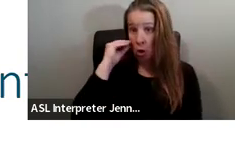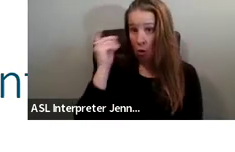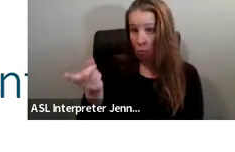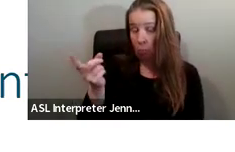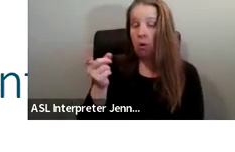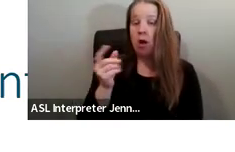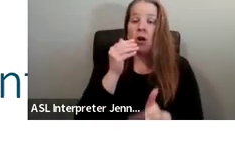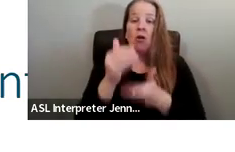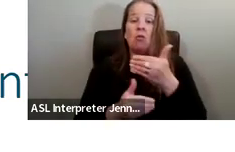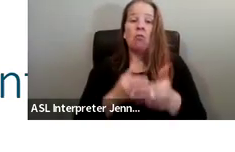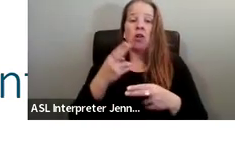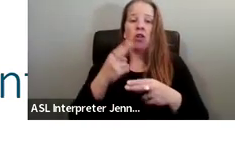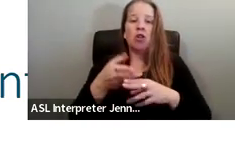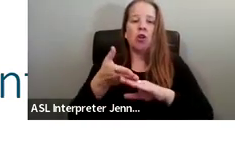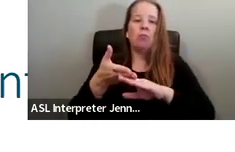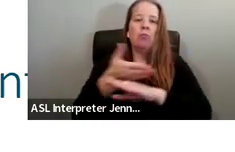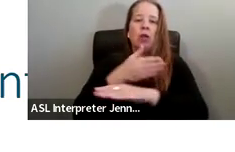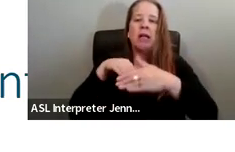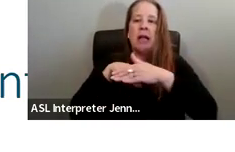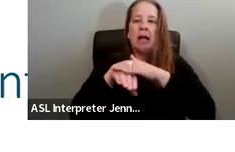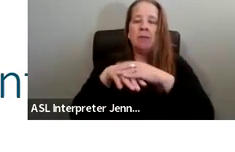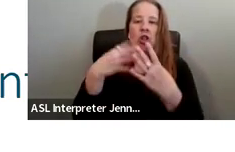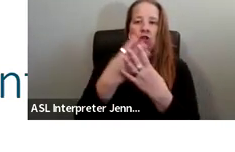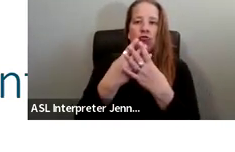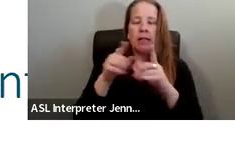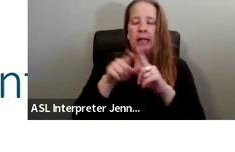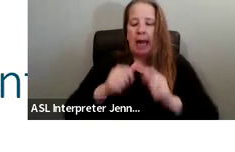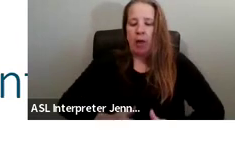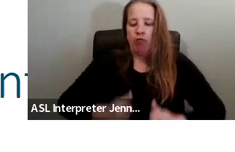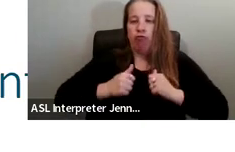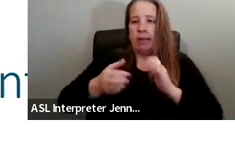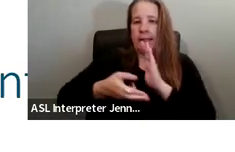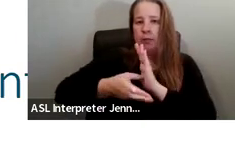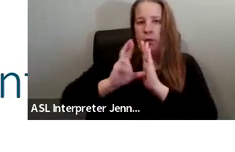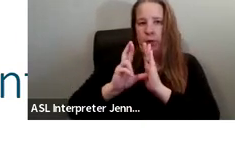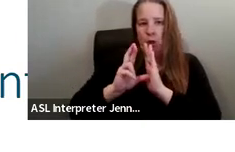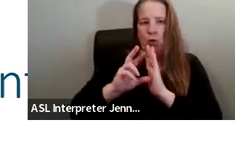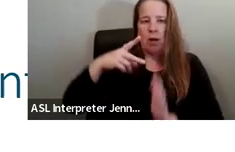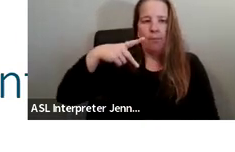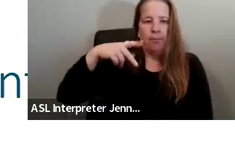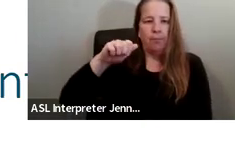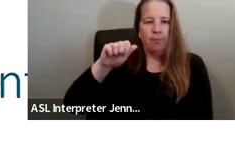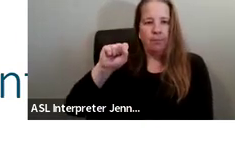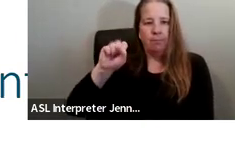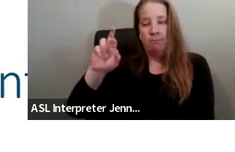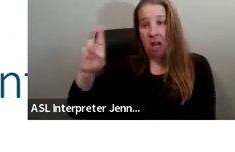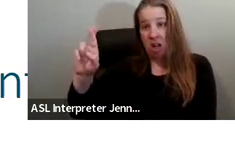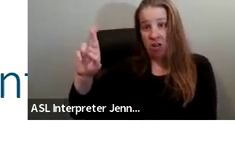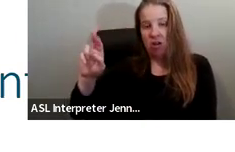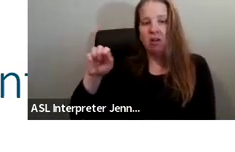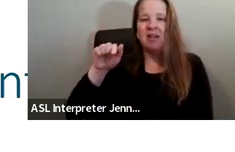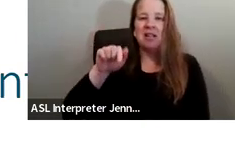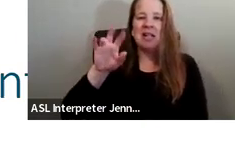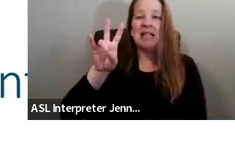called pre-admission screening and resident review, PASR. That is at a